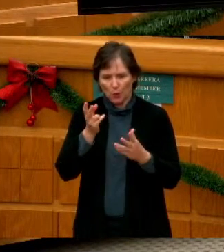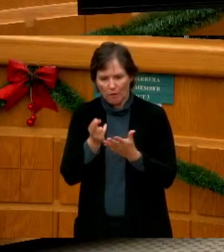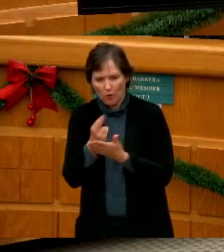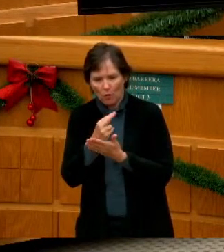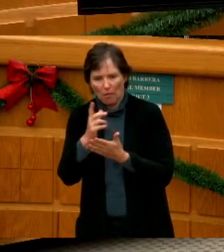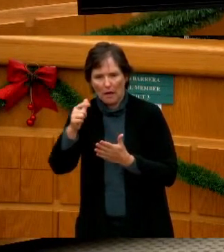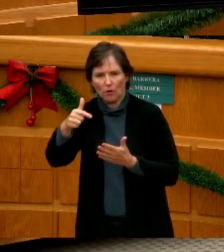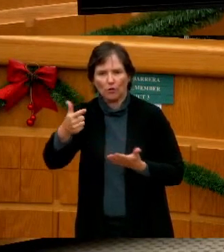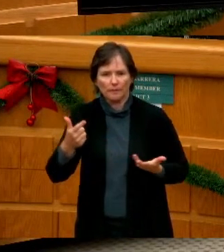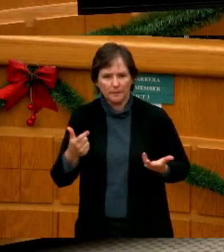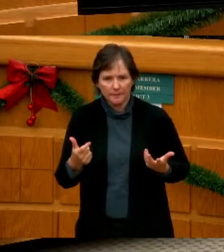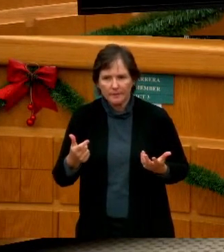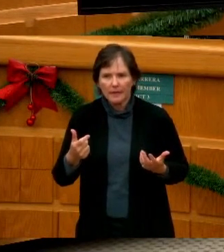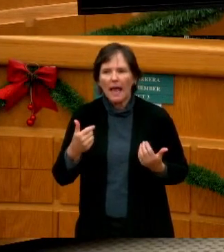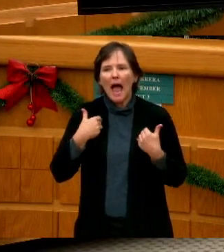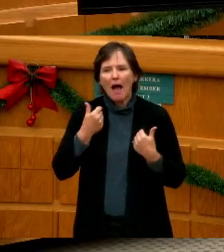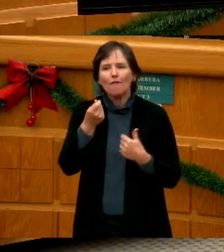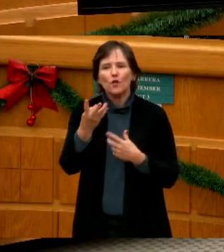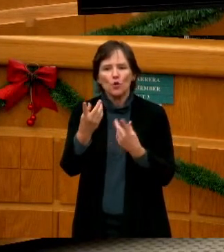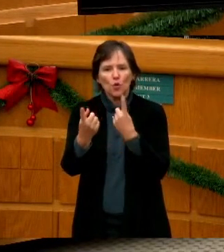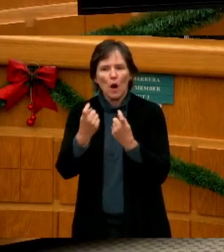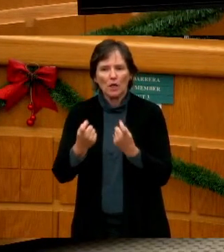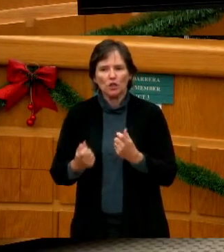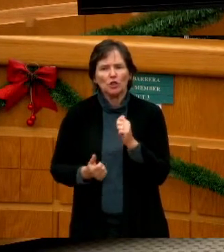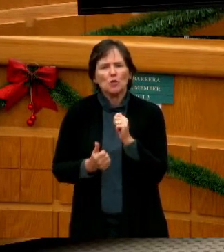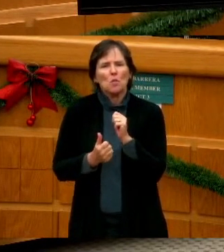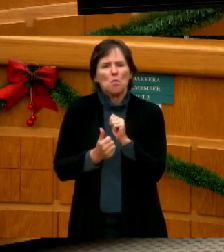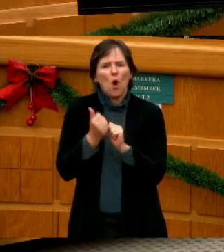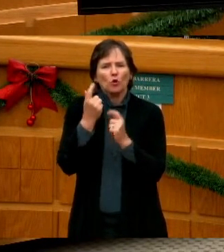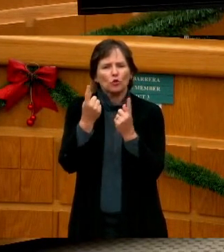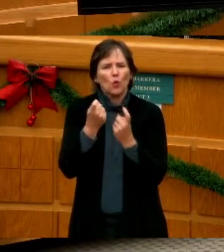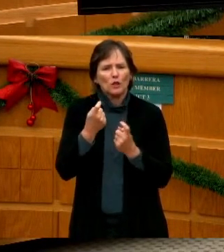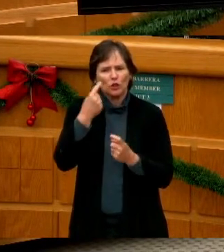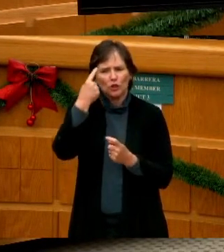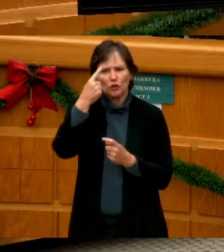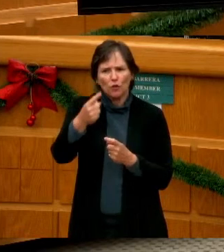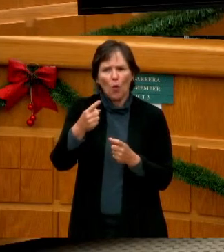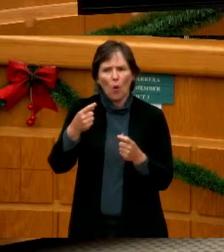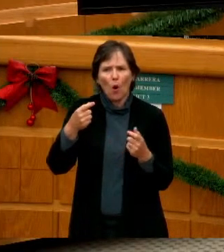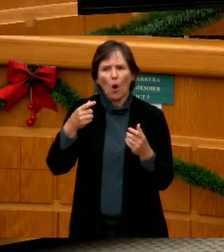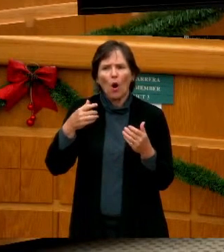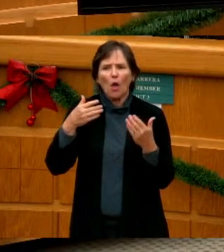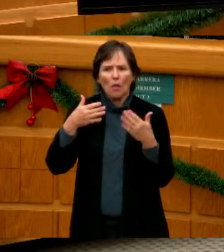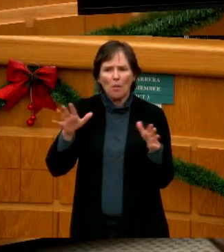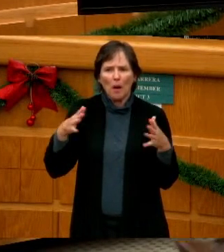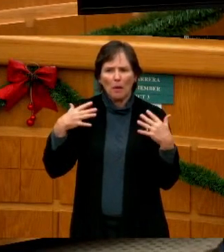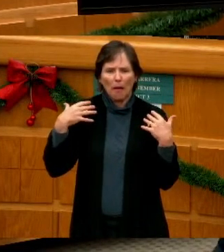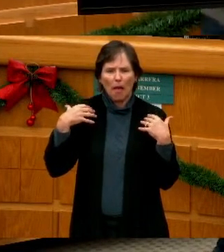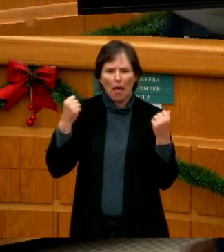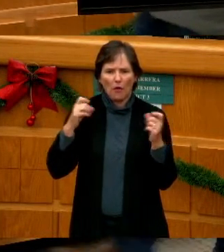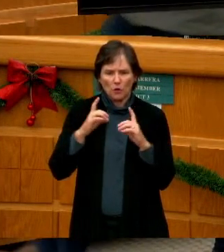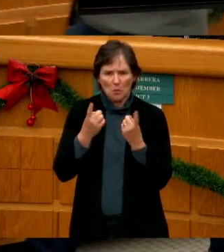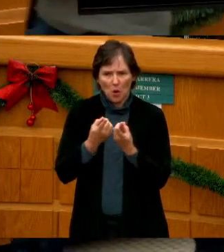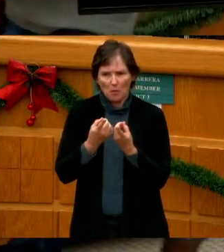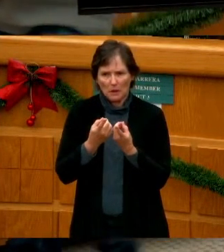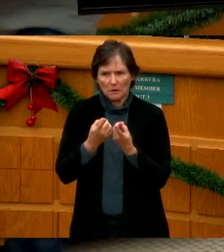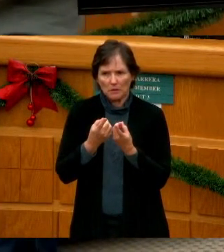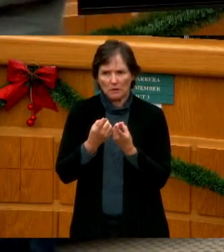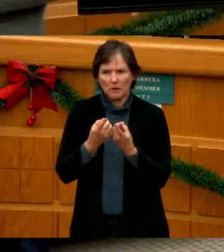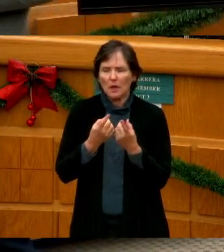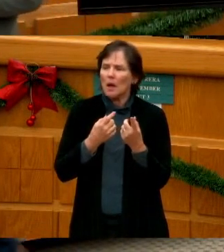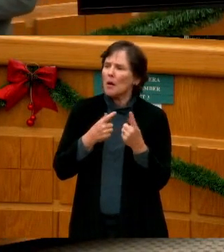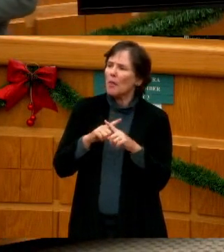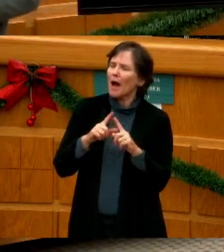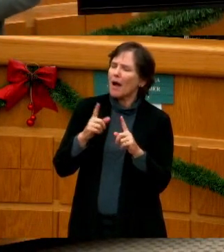question and answer session. So with that, I think we'll have a few questions, most likely for Public Health Director Rodriguez. Yeah, there